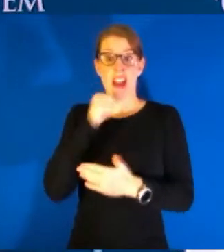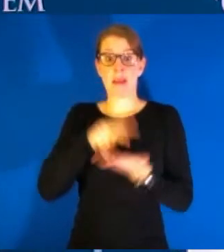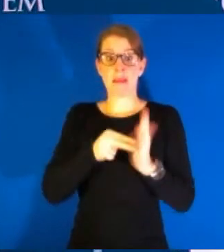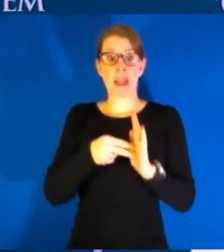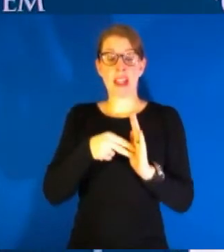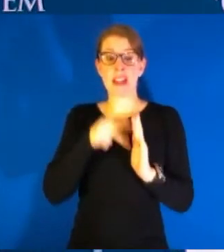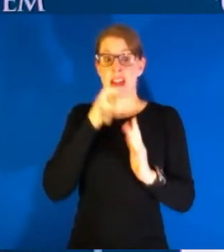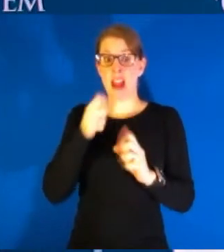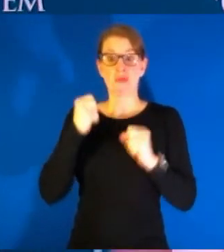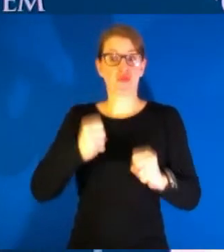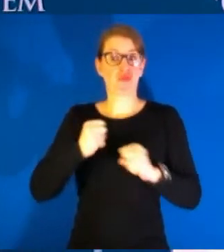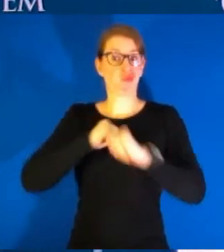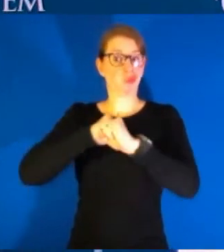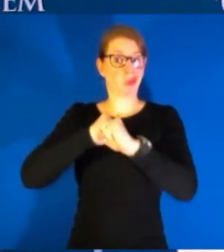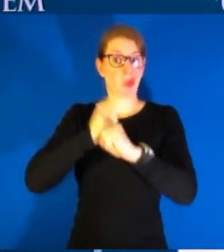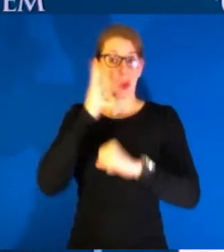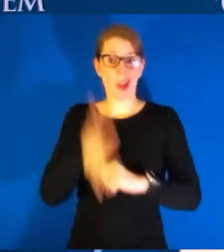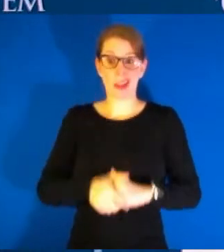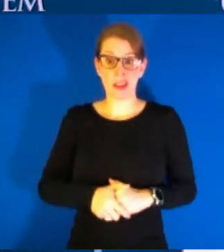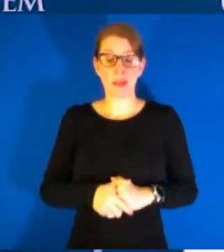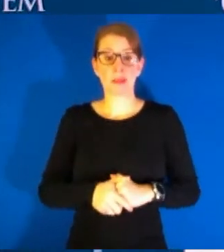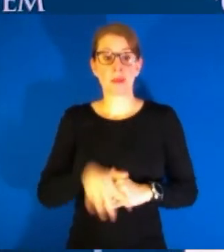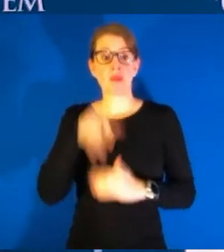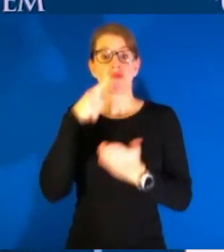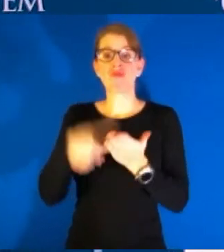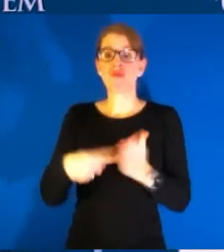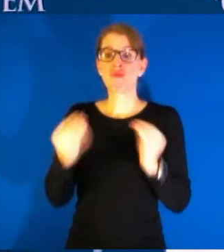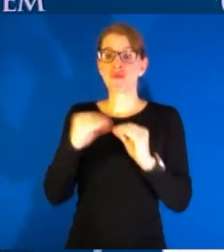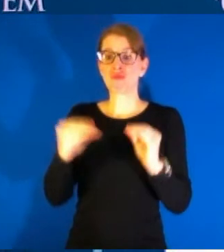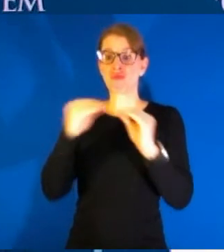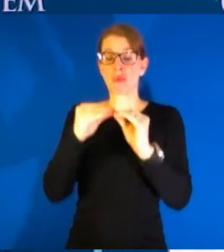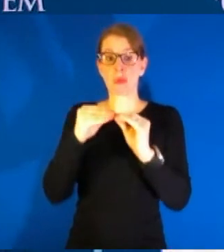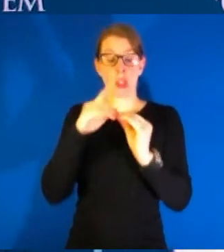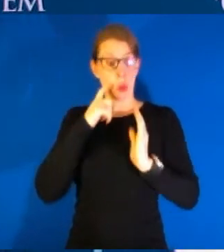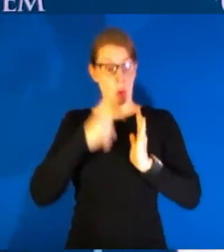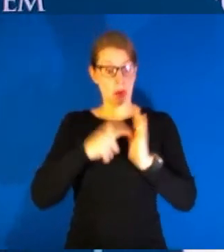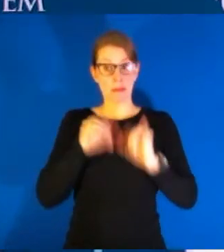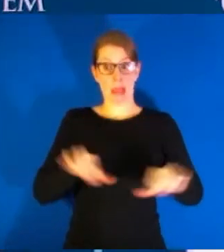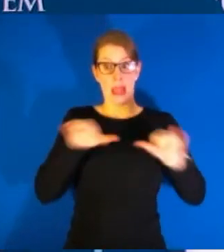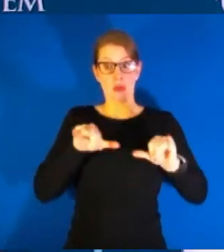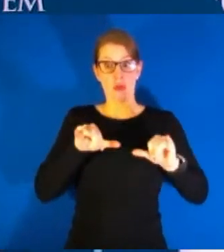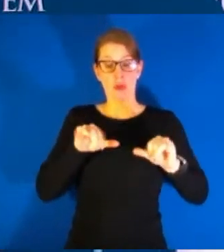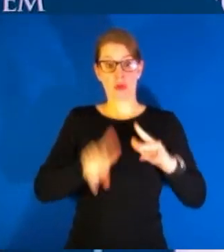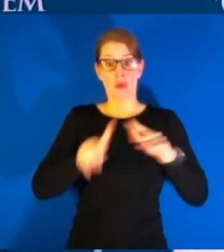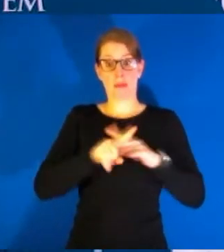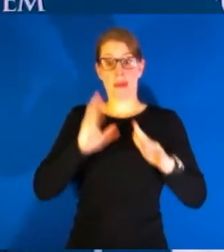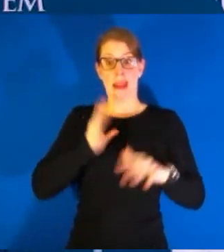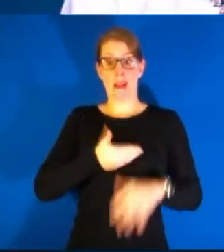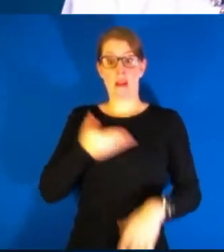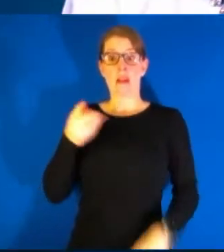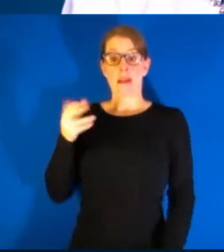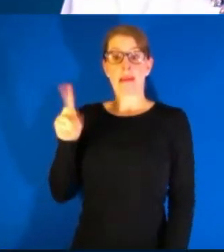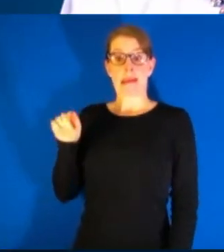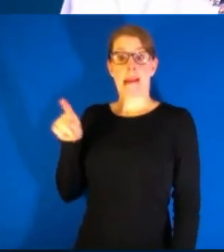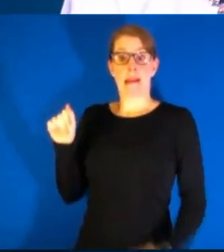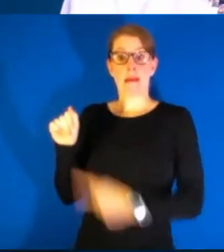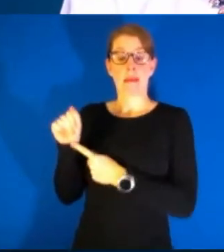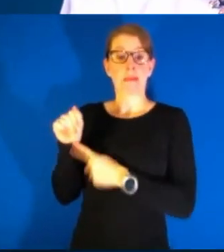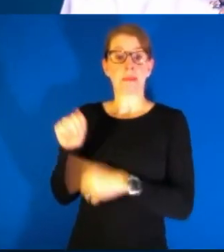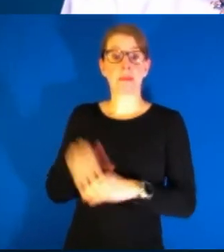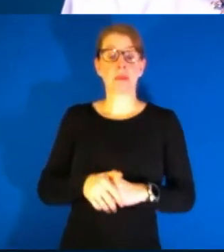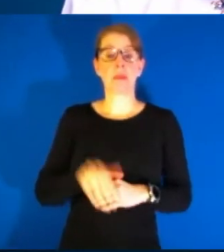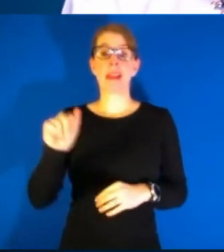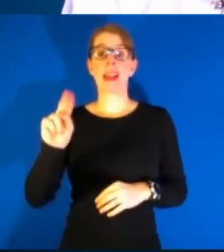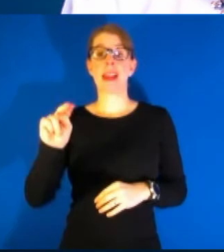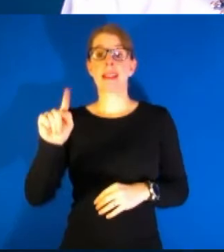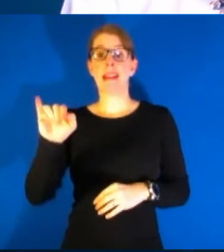protection. And we'll start talking more and more about that. We're seeing that same pattern emerge in our own data. Mm-hmm. Yeah, and along with that, with the antibodies, we know